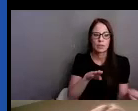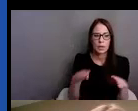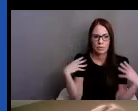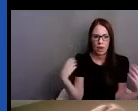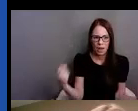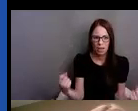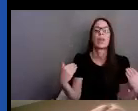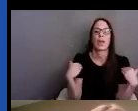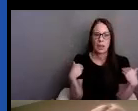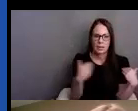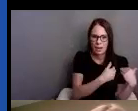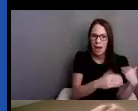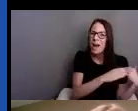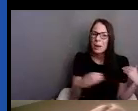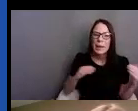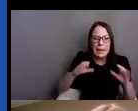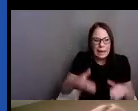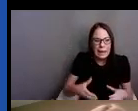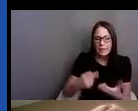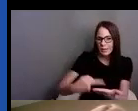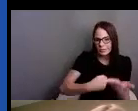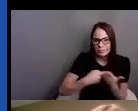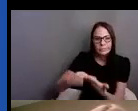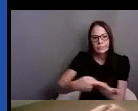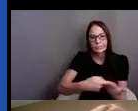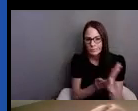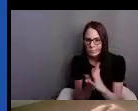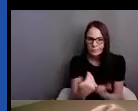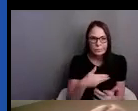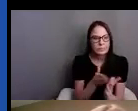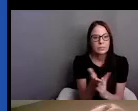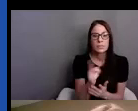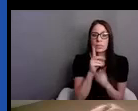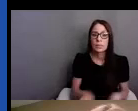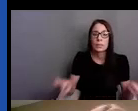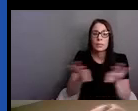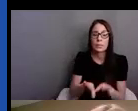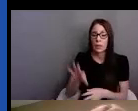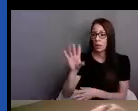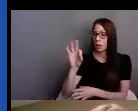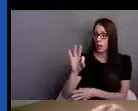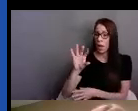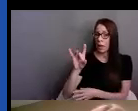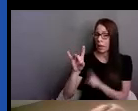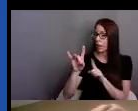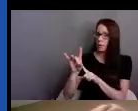of going through all the ins and outs. It's really important to make aware that 988 is not yet operational. So please continue